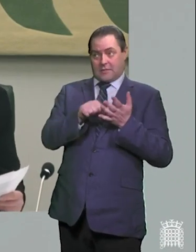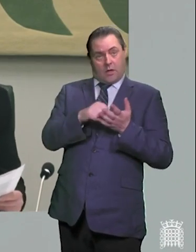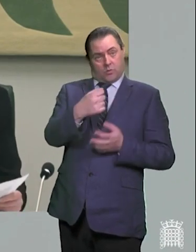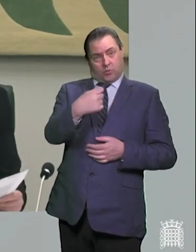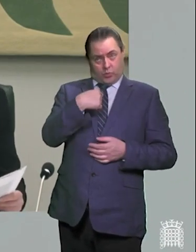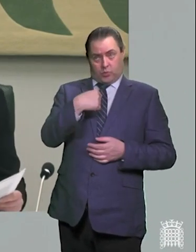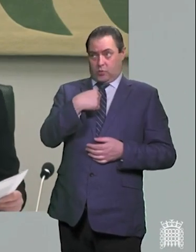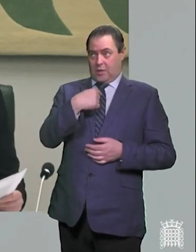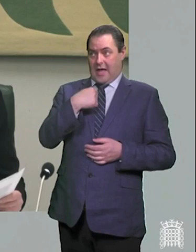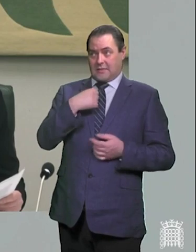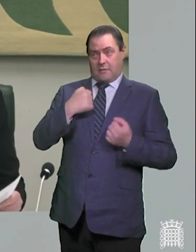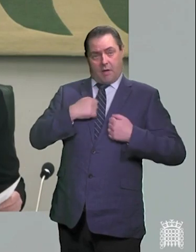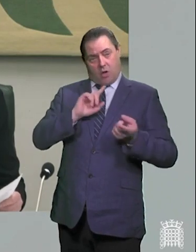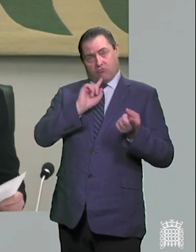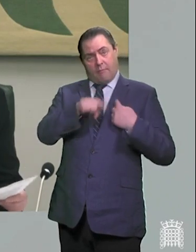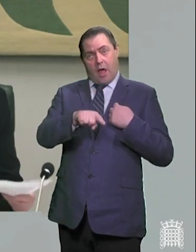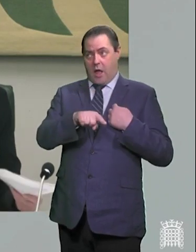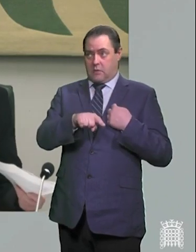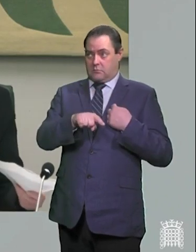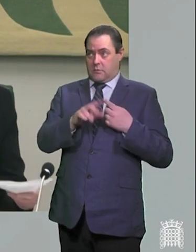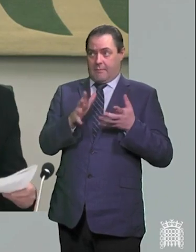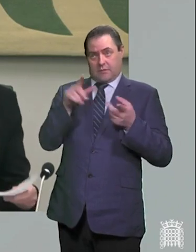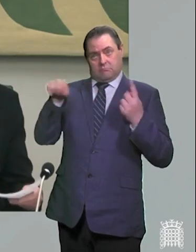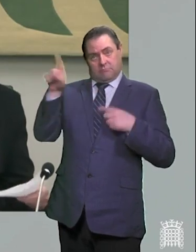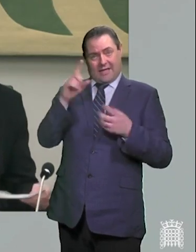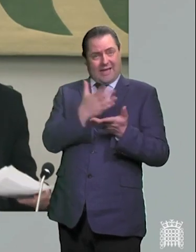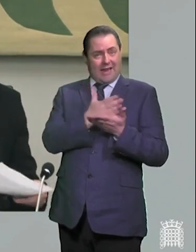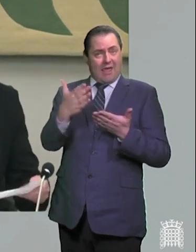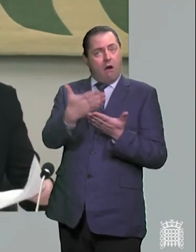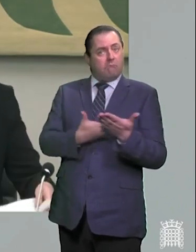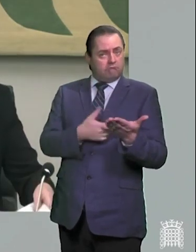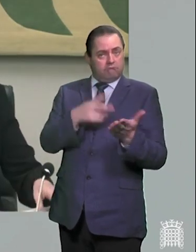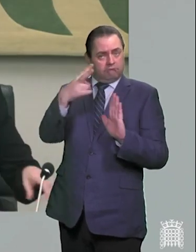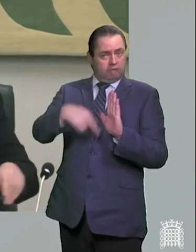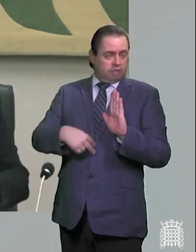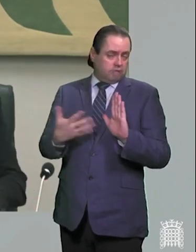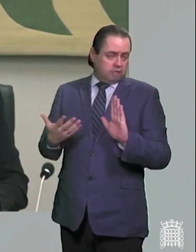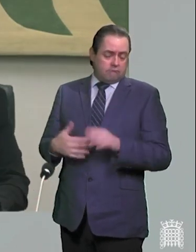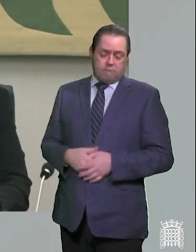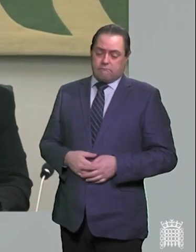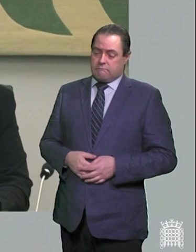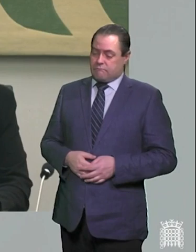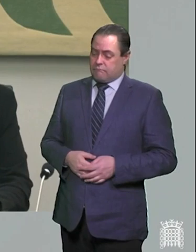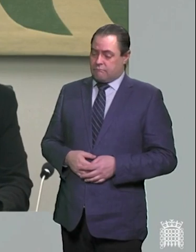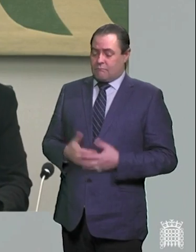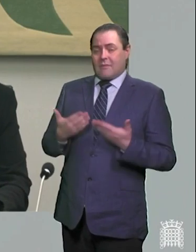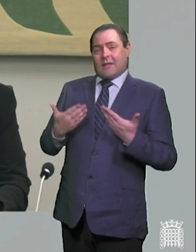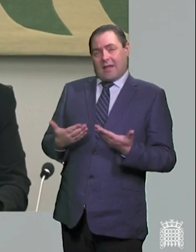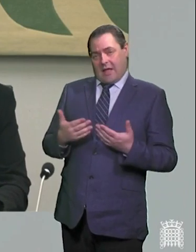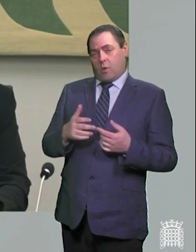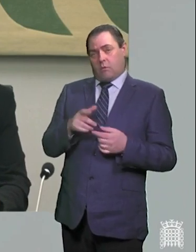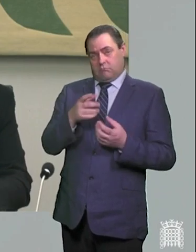me and also my reply to you this morning so that people can be clear about that. We'll now begin our